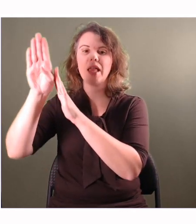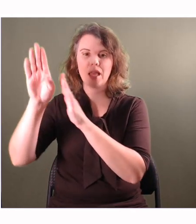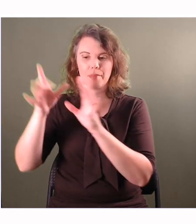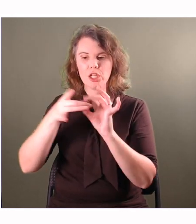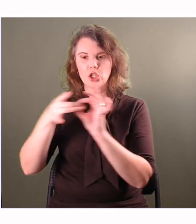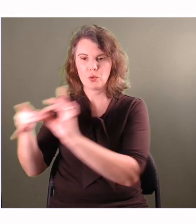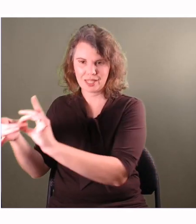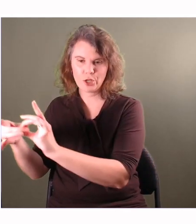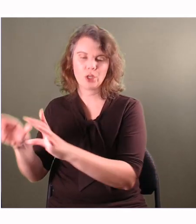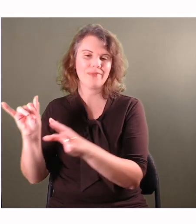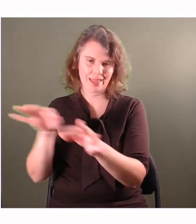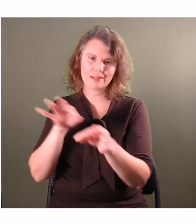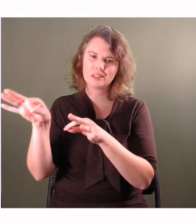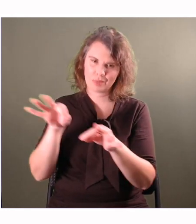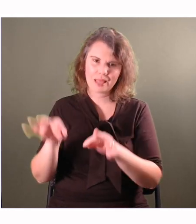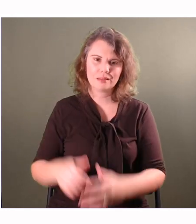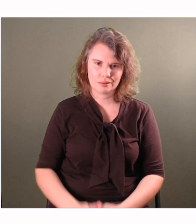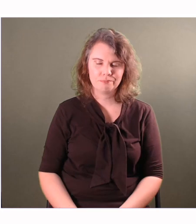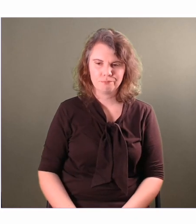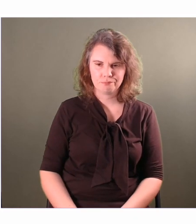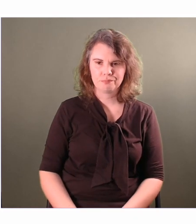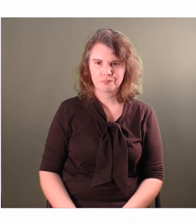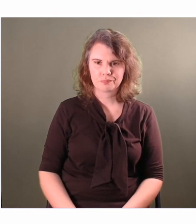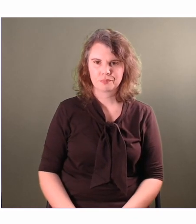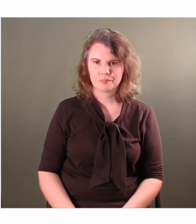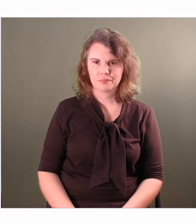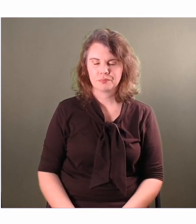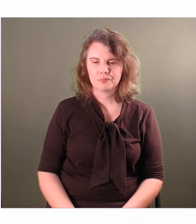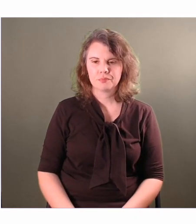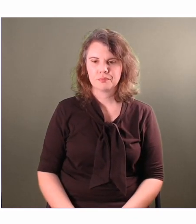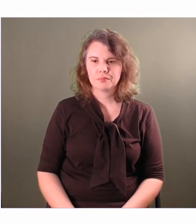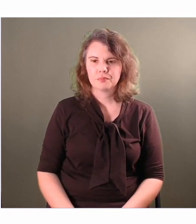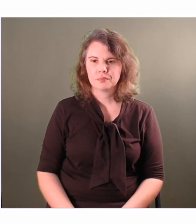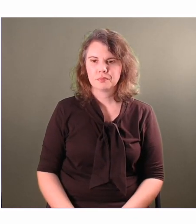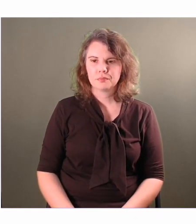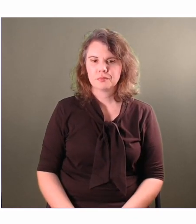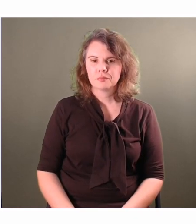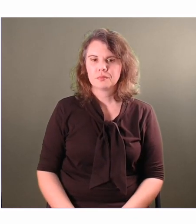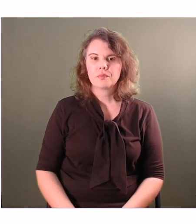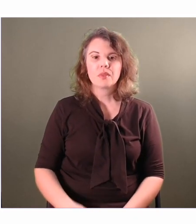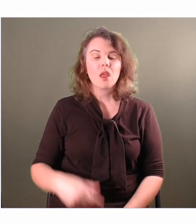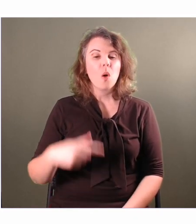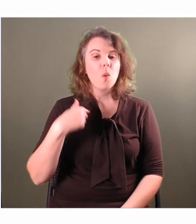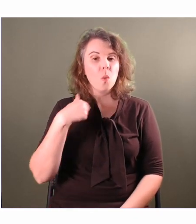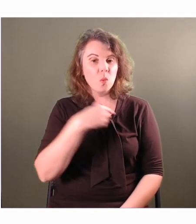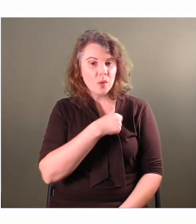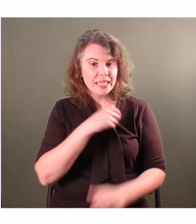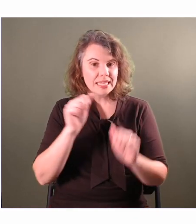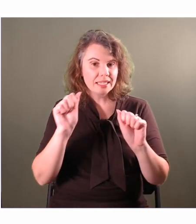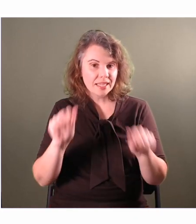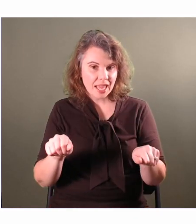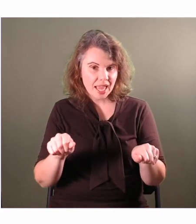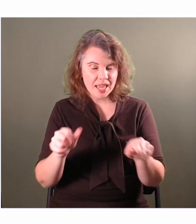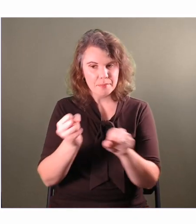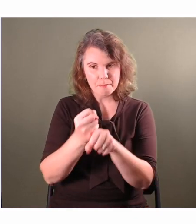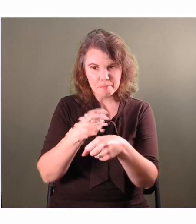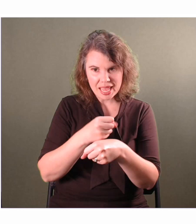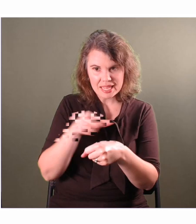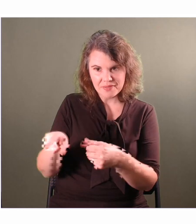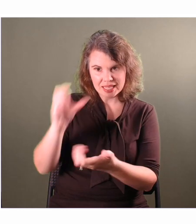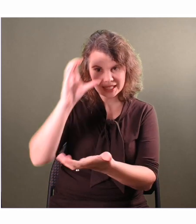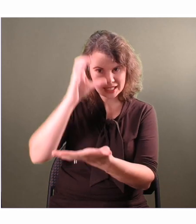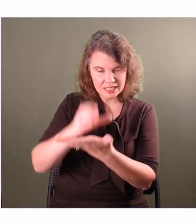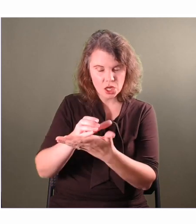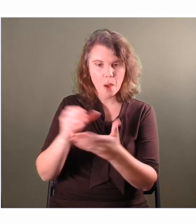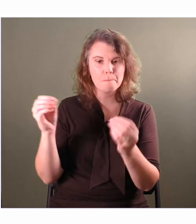between that, and that explains this. We can make this